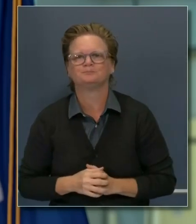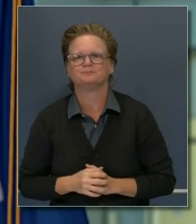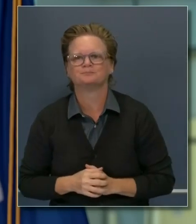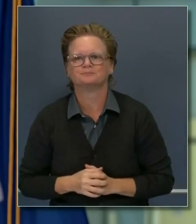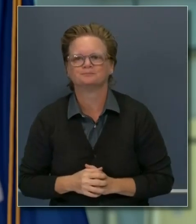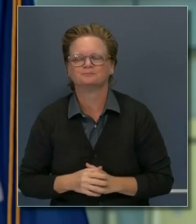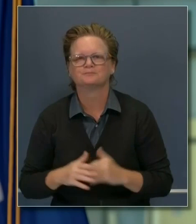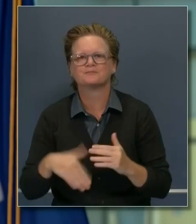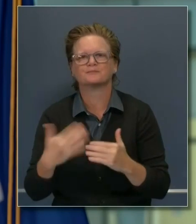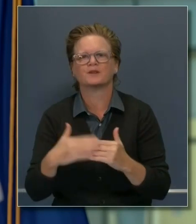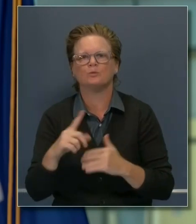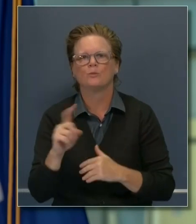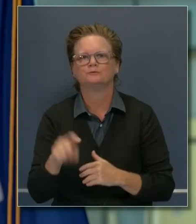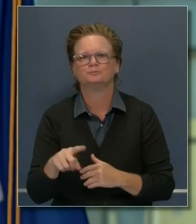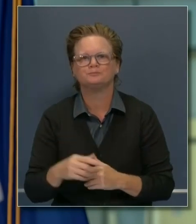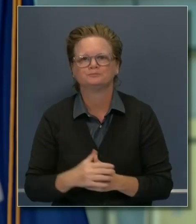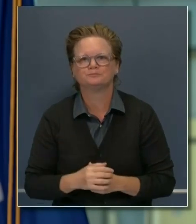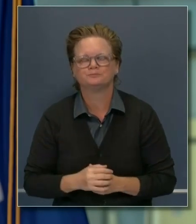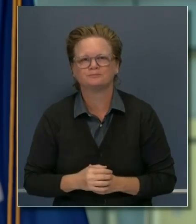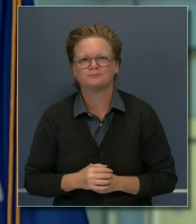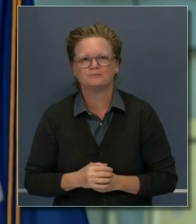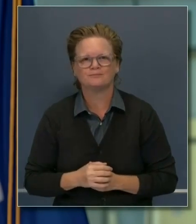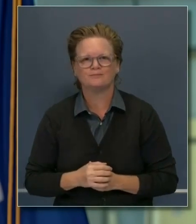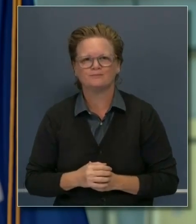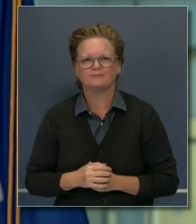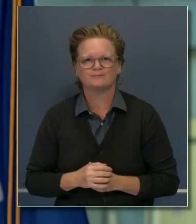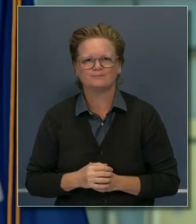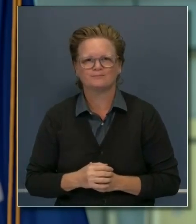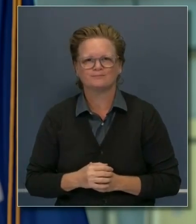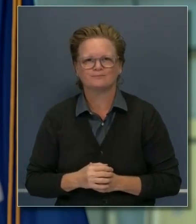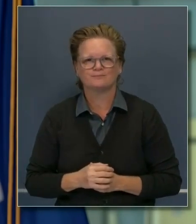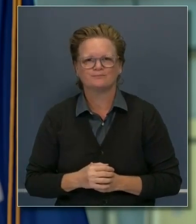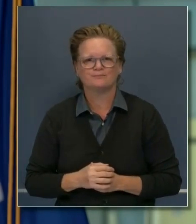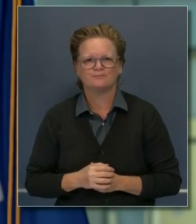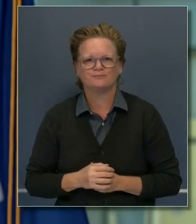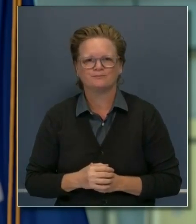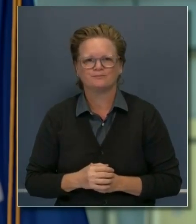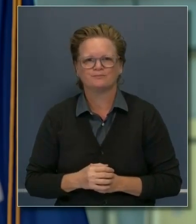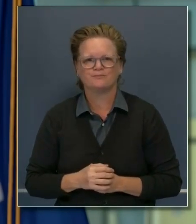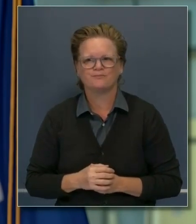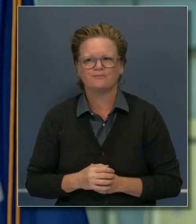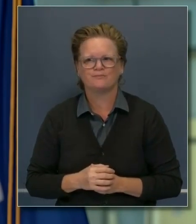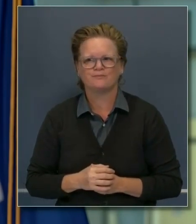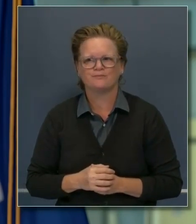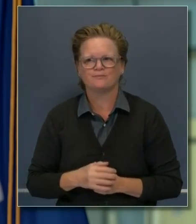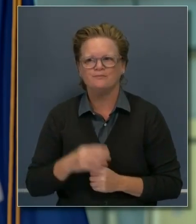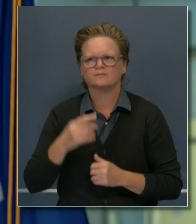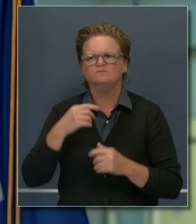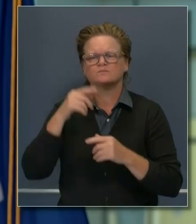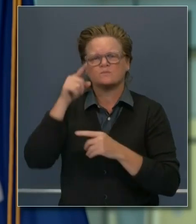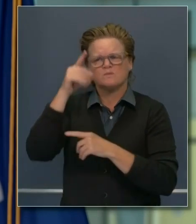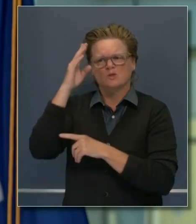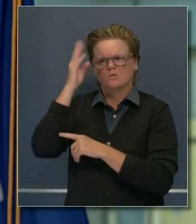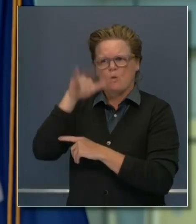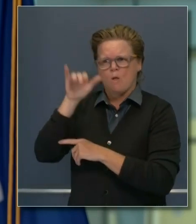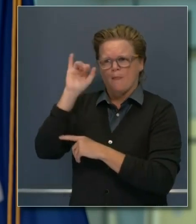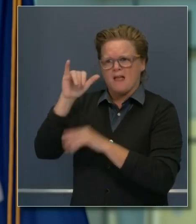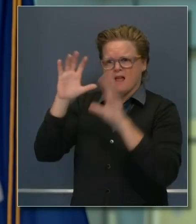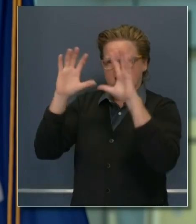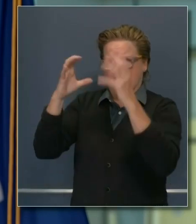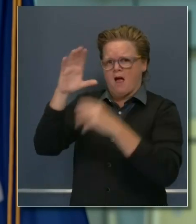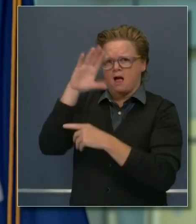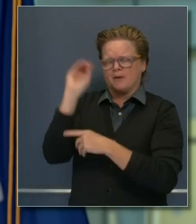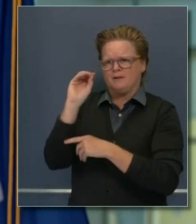Yes, Governor, I wanted to ask a fire-related question. Standard & Poor's has been saying that they're not sure that